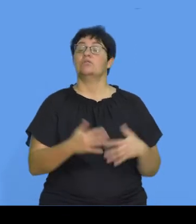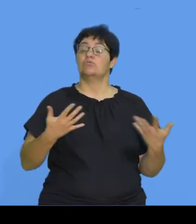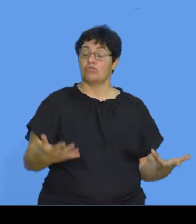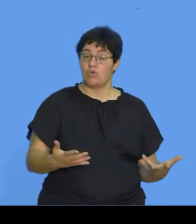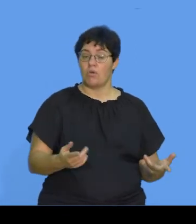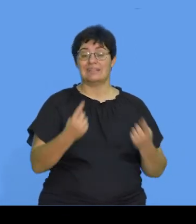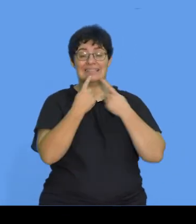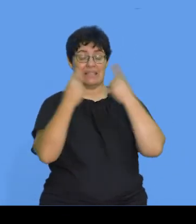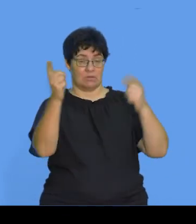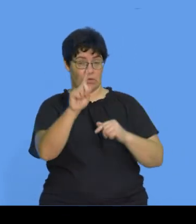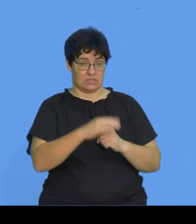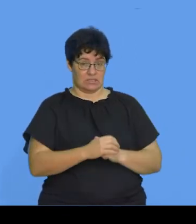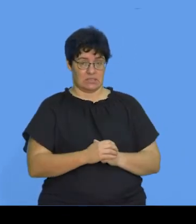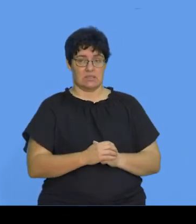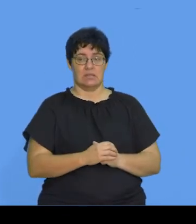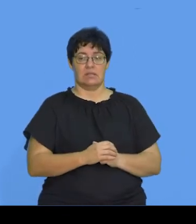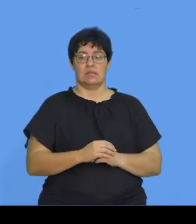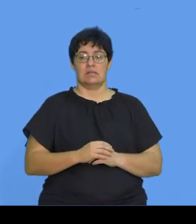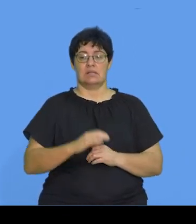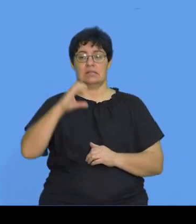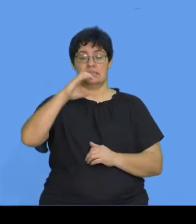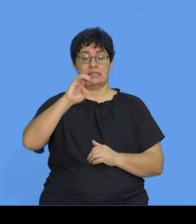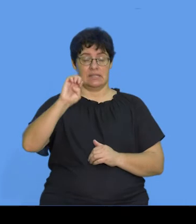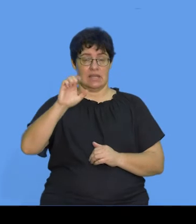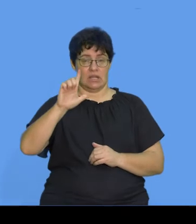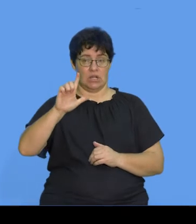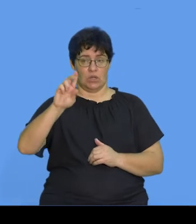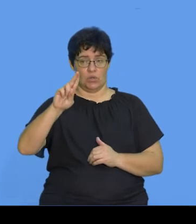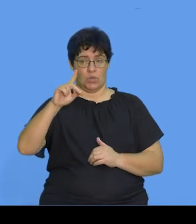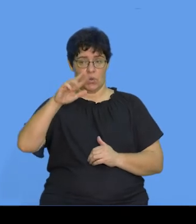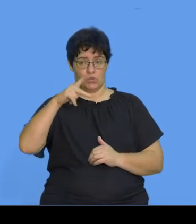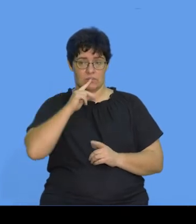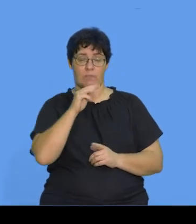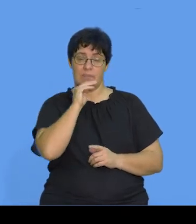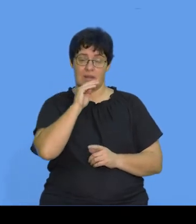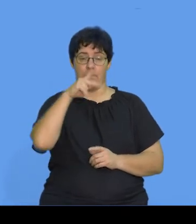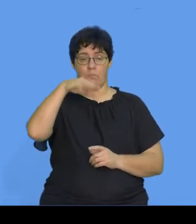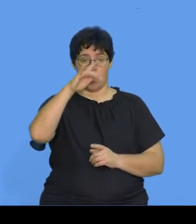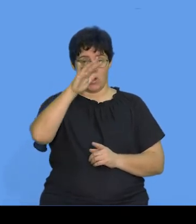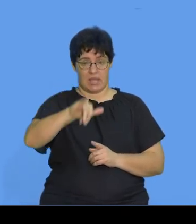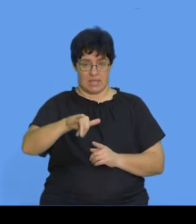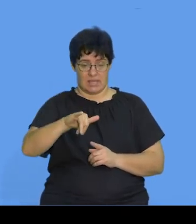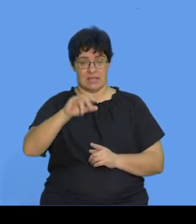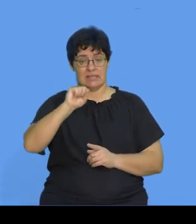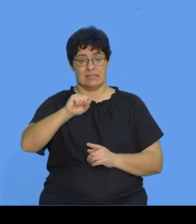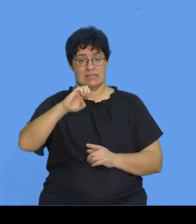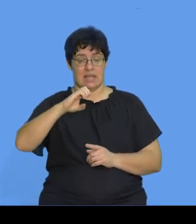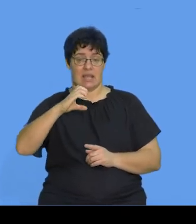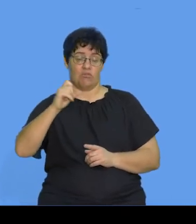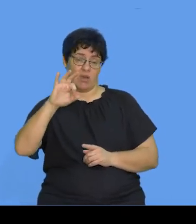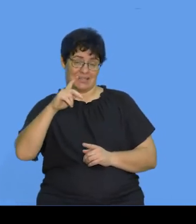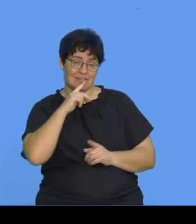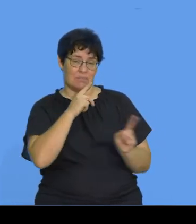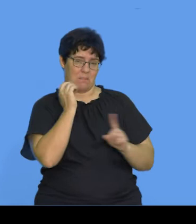so my statement is cellulose, which is a polysaccharide in plants, okay,